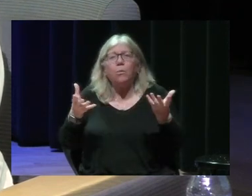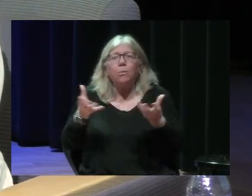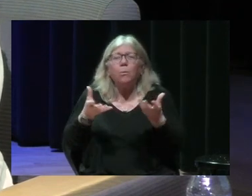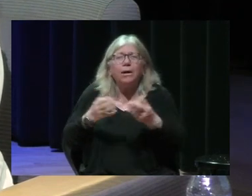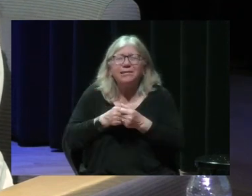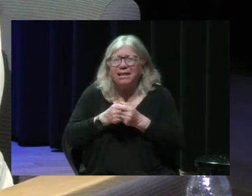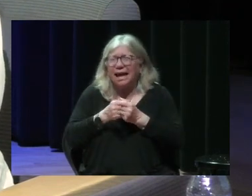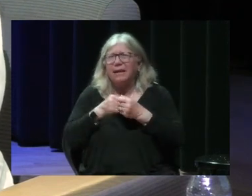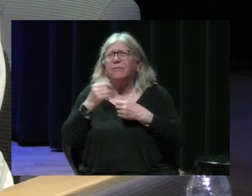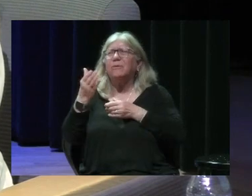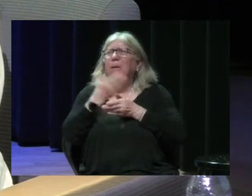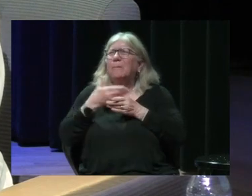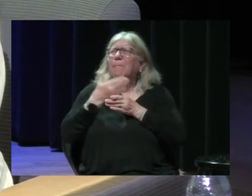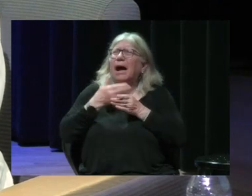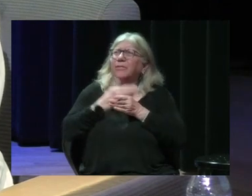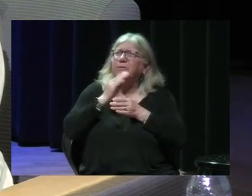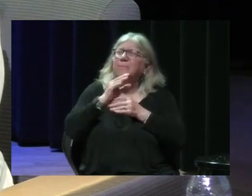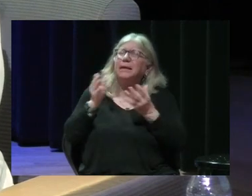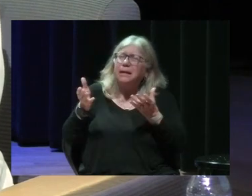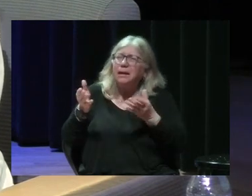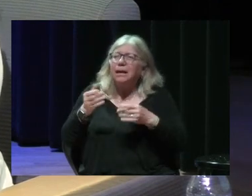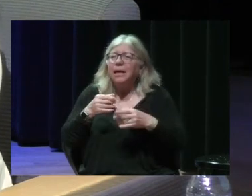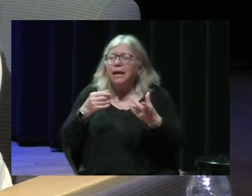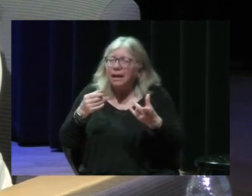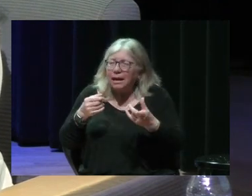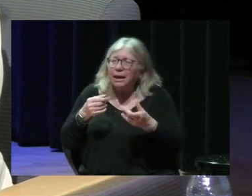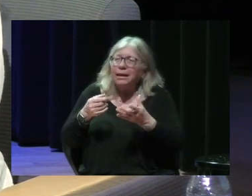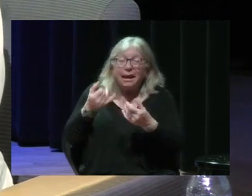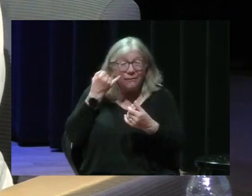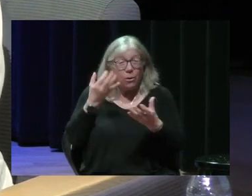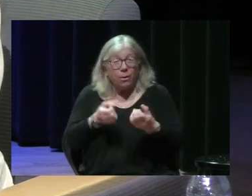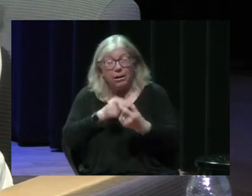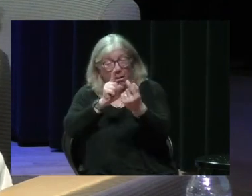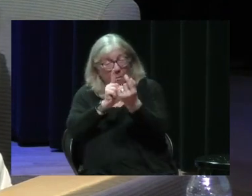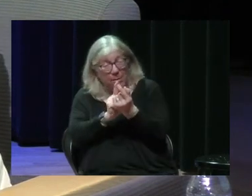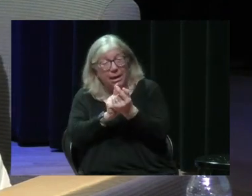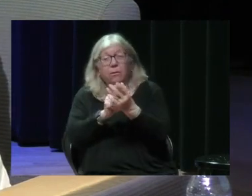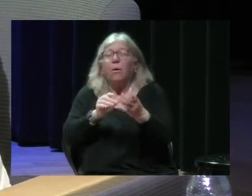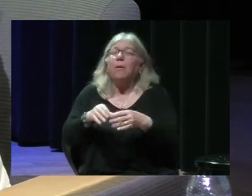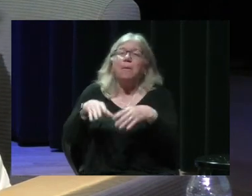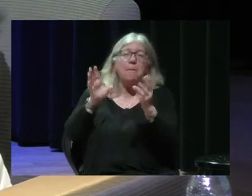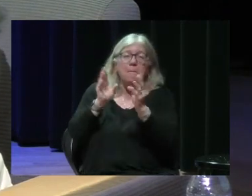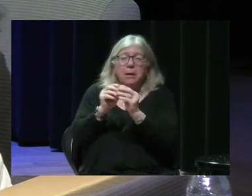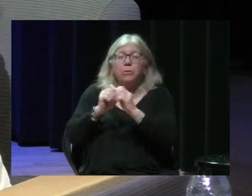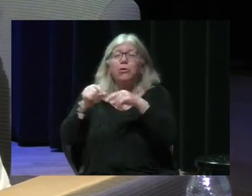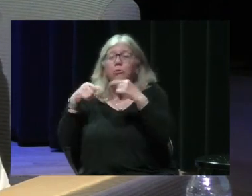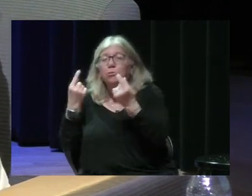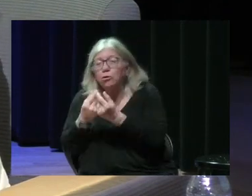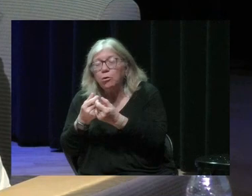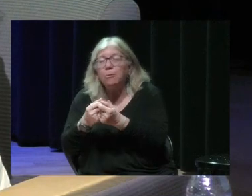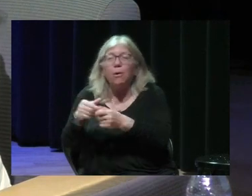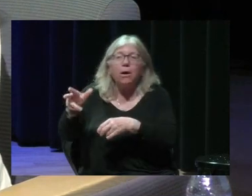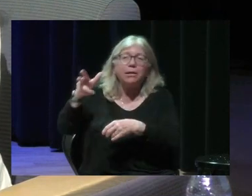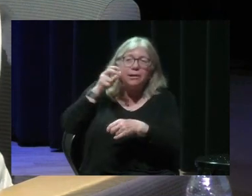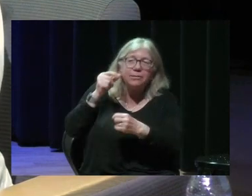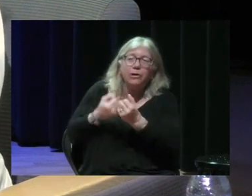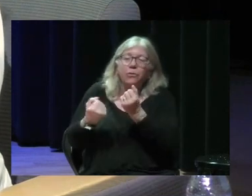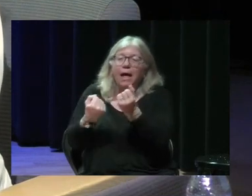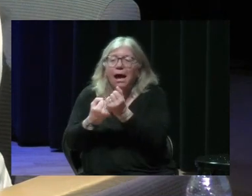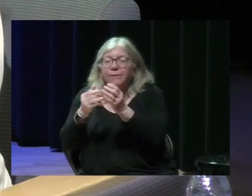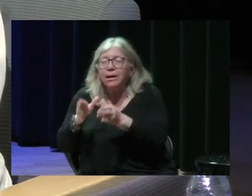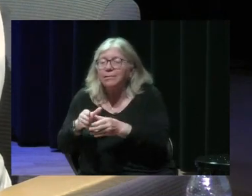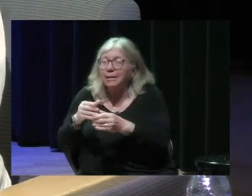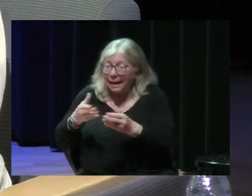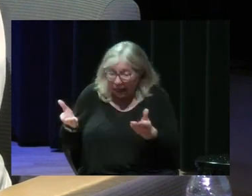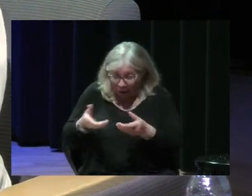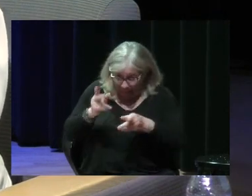night. And I want to ask you to consider meeting with me or meeting with this group or listening to these advocates. Here are people who